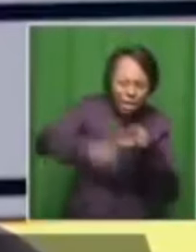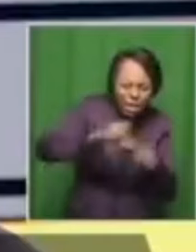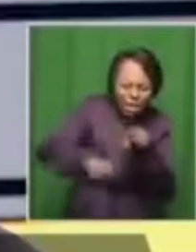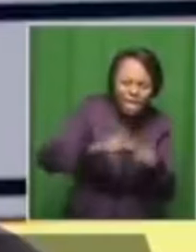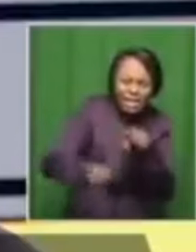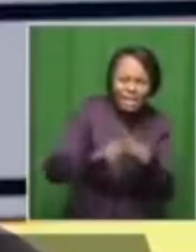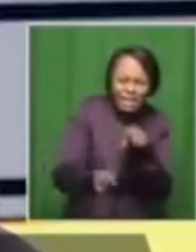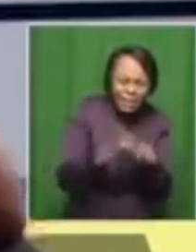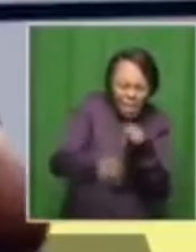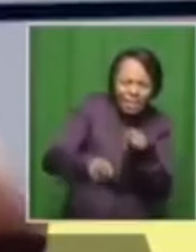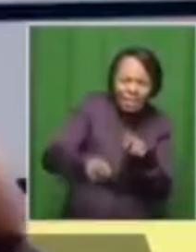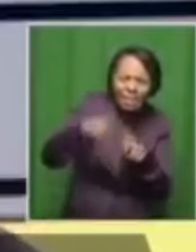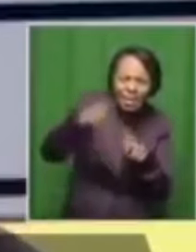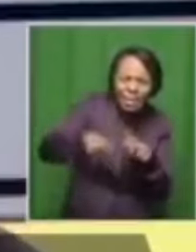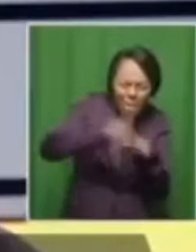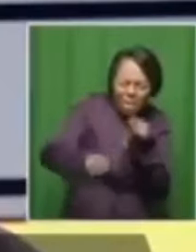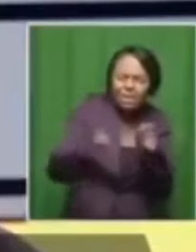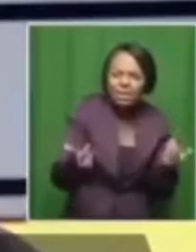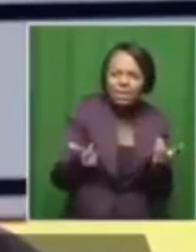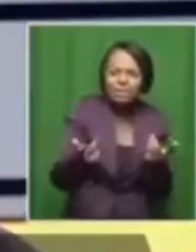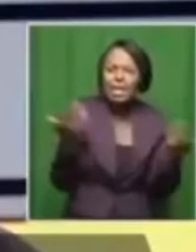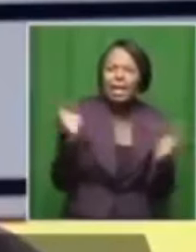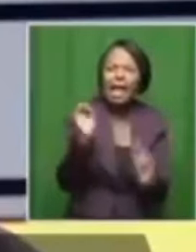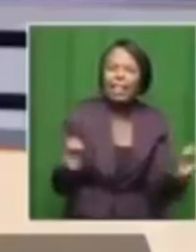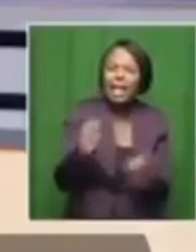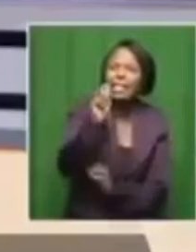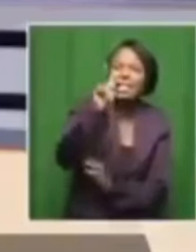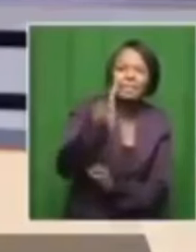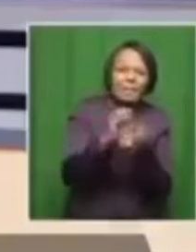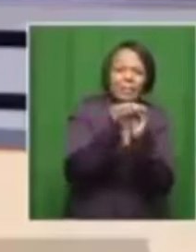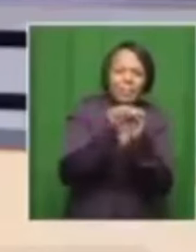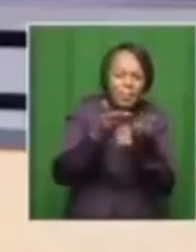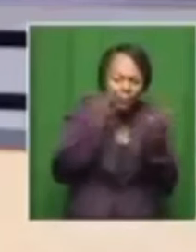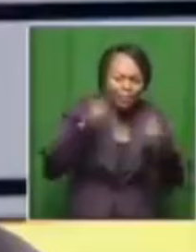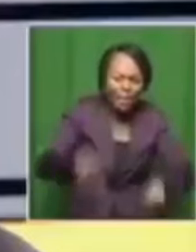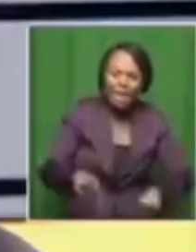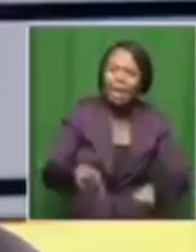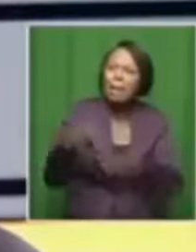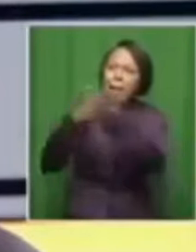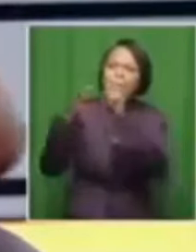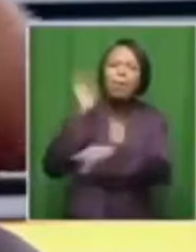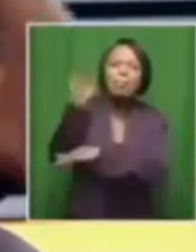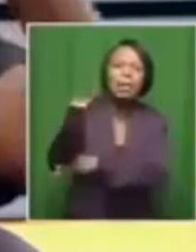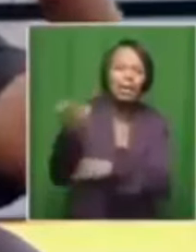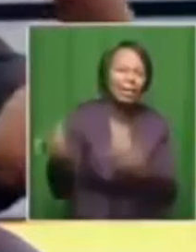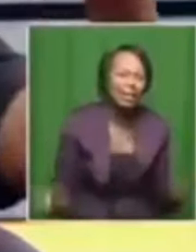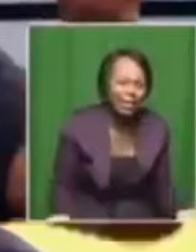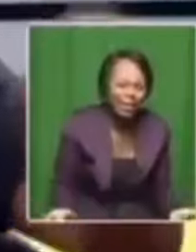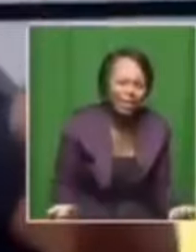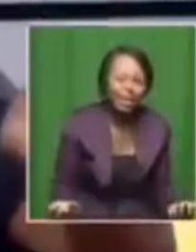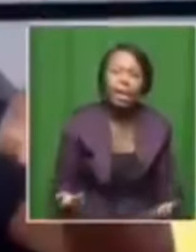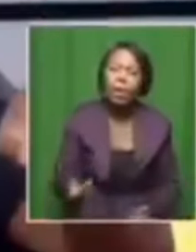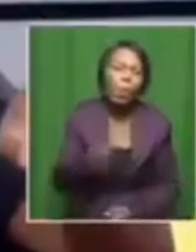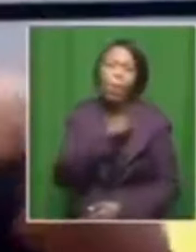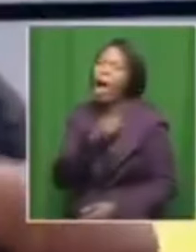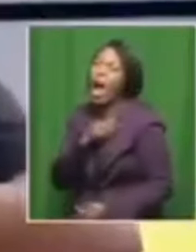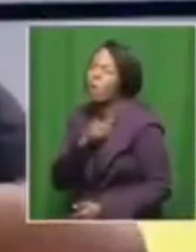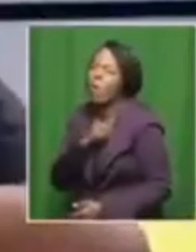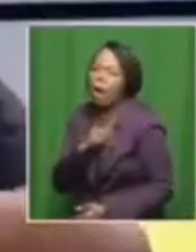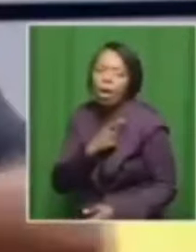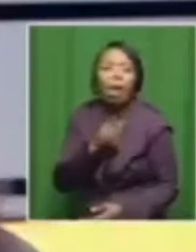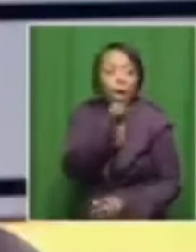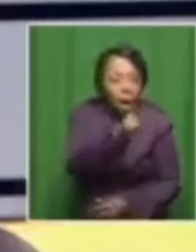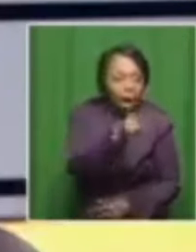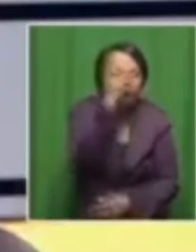matchsticks. All of this, we don't produce television. But why? Because this government has gone into trade agreements with